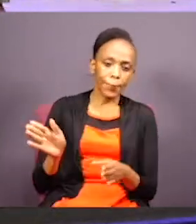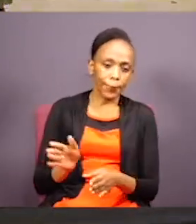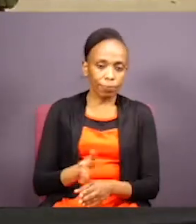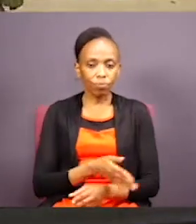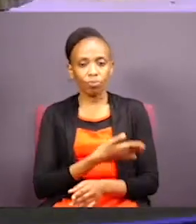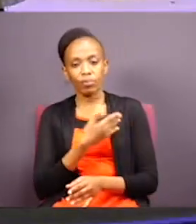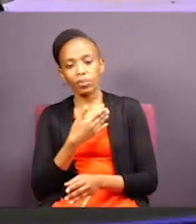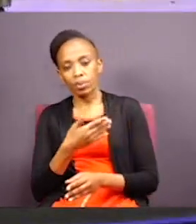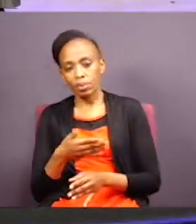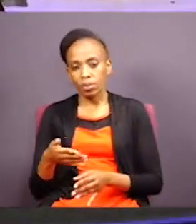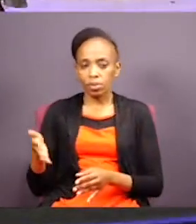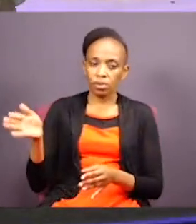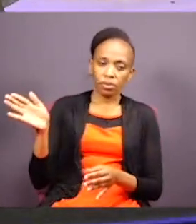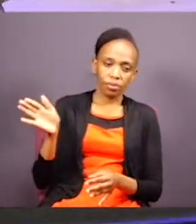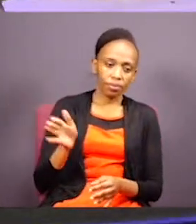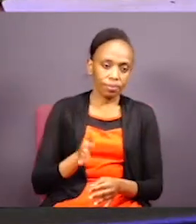You may dance with us.